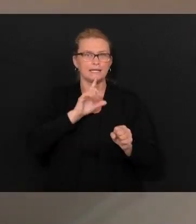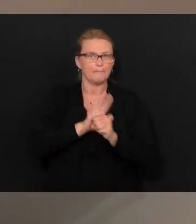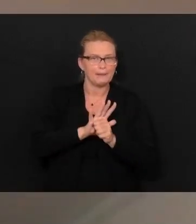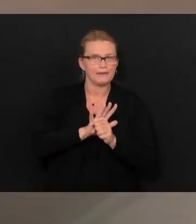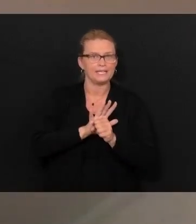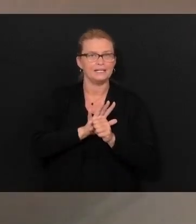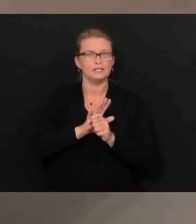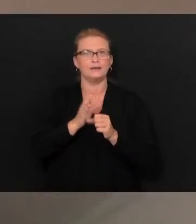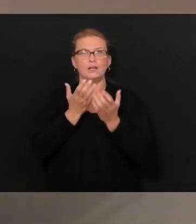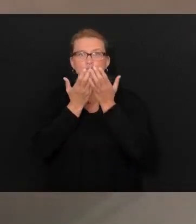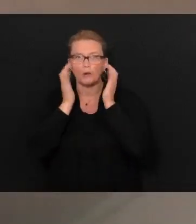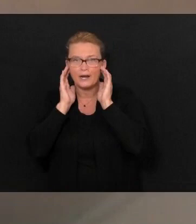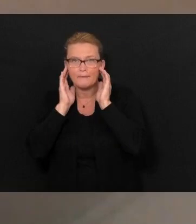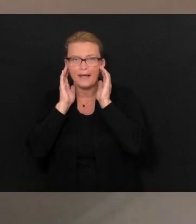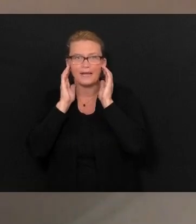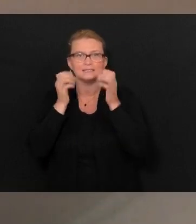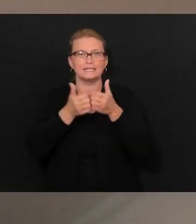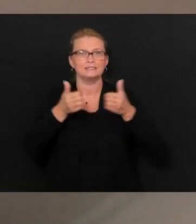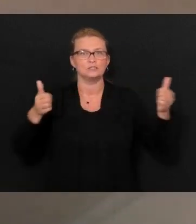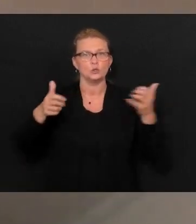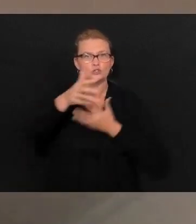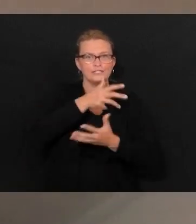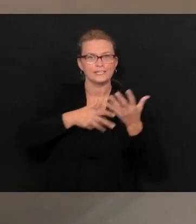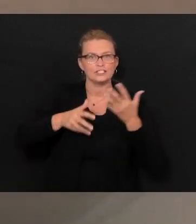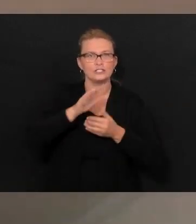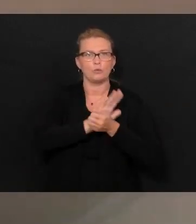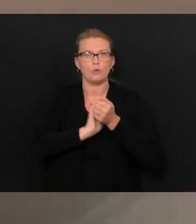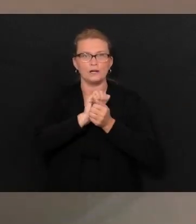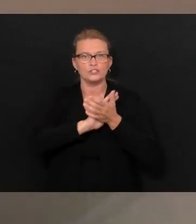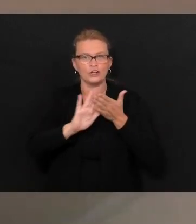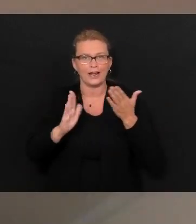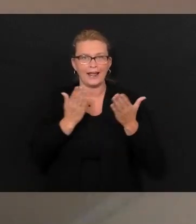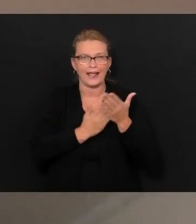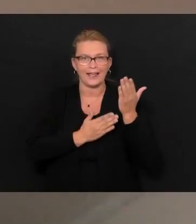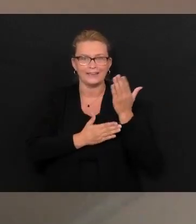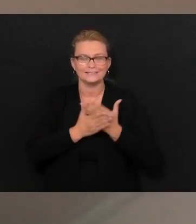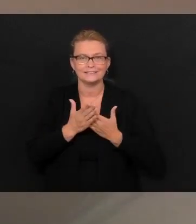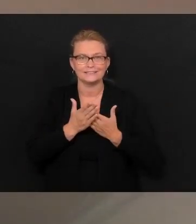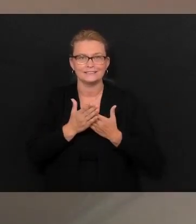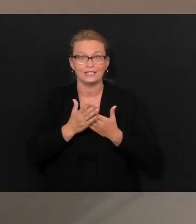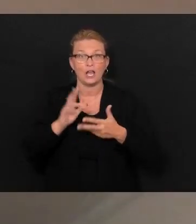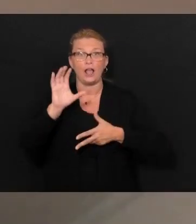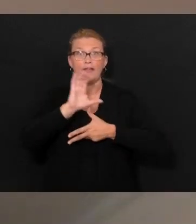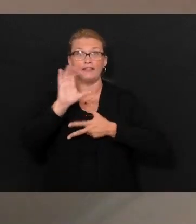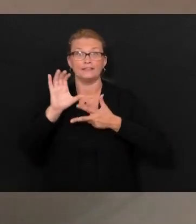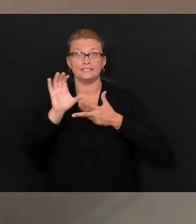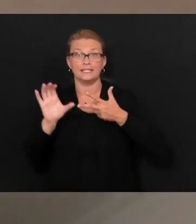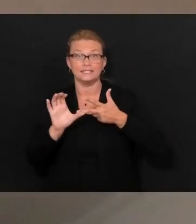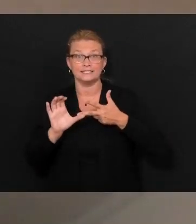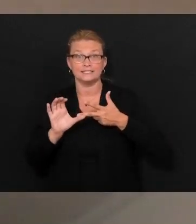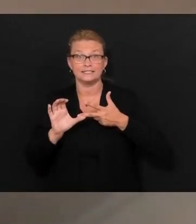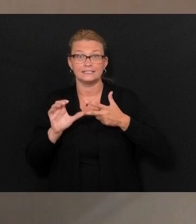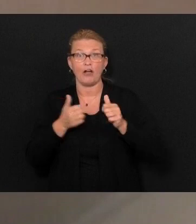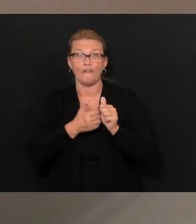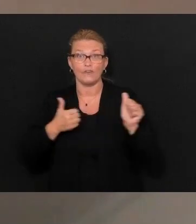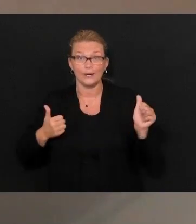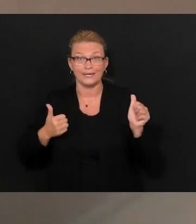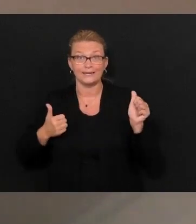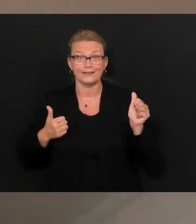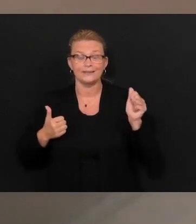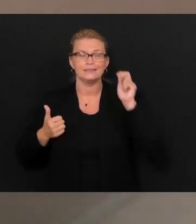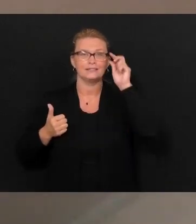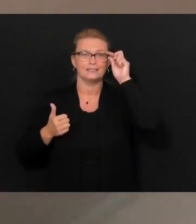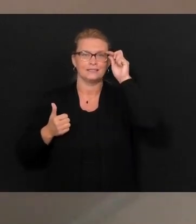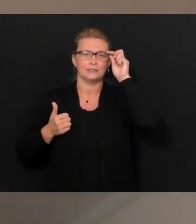to wearing your mask, staying physically distanced, washing your hands, avoiding those 3 C's, and also really,